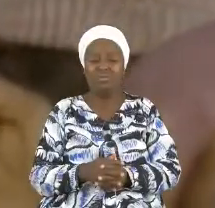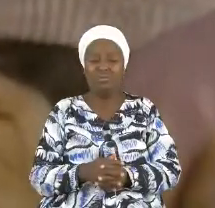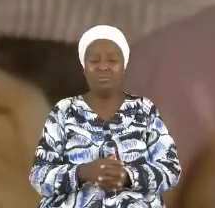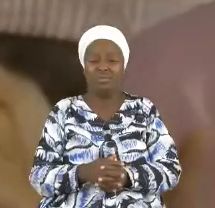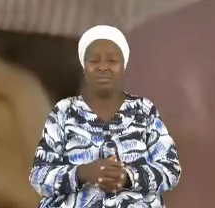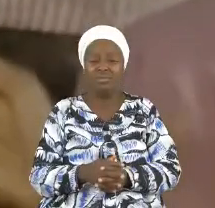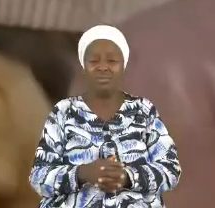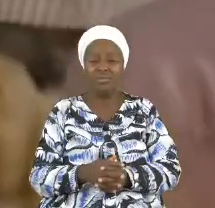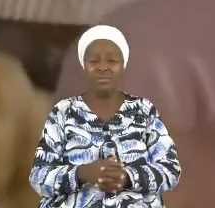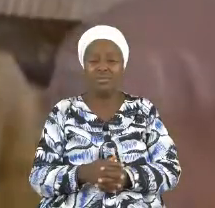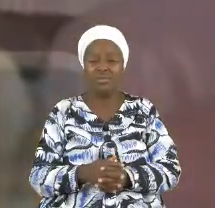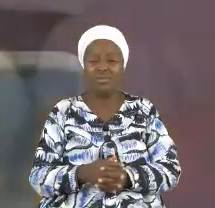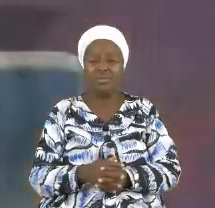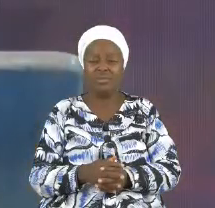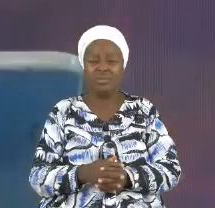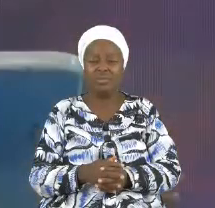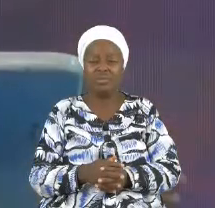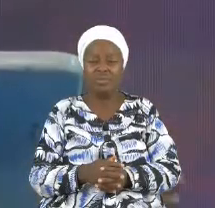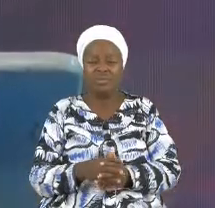Arthritis,